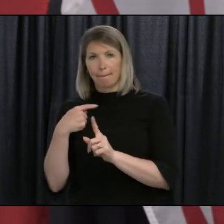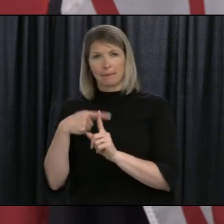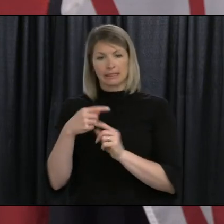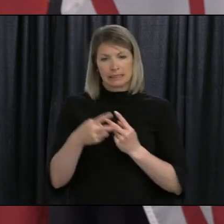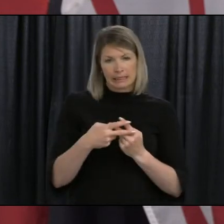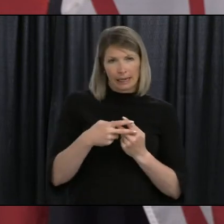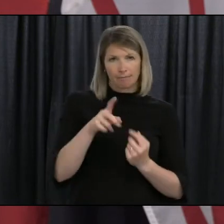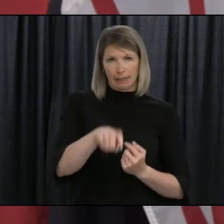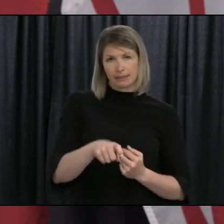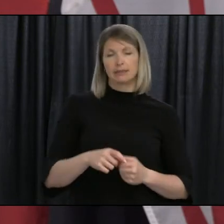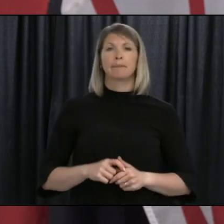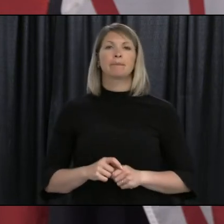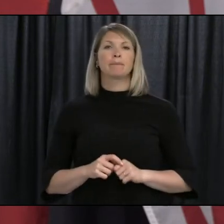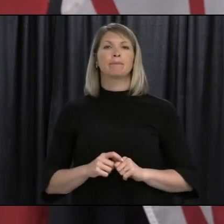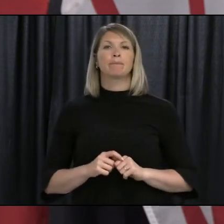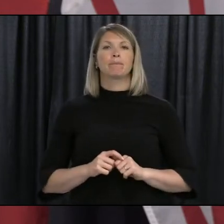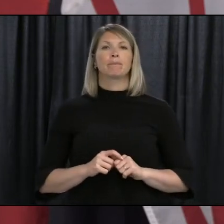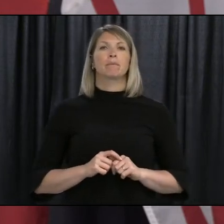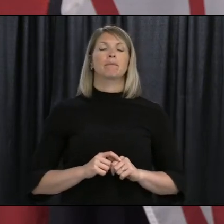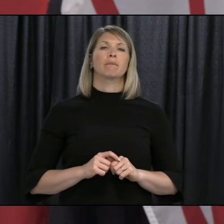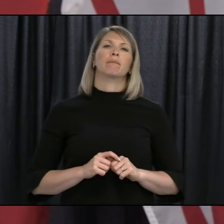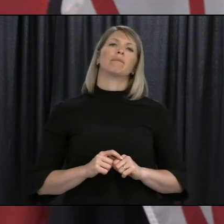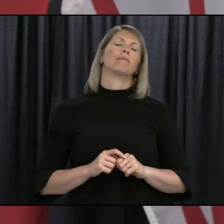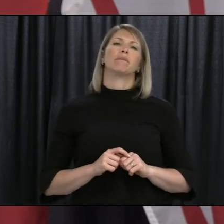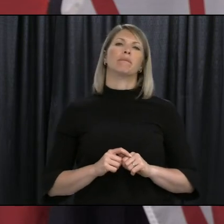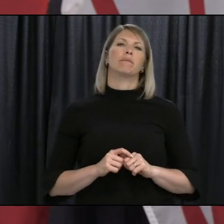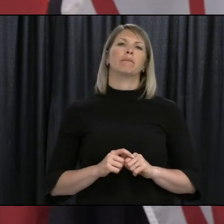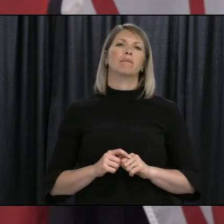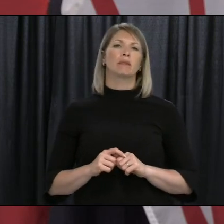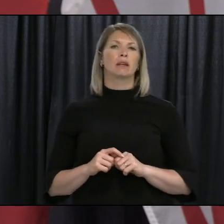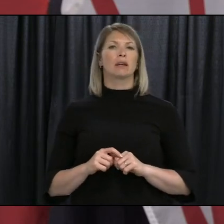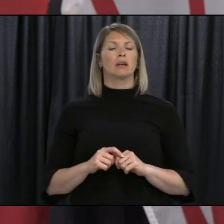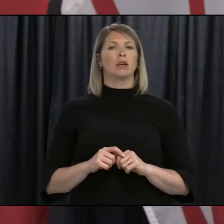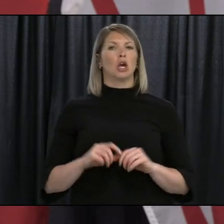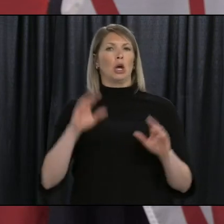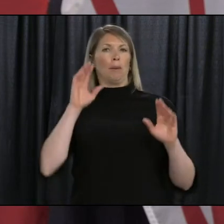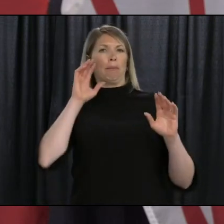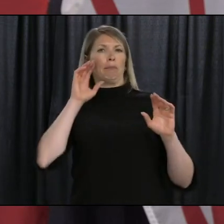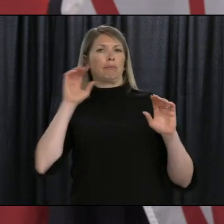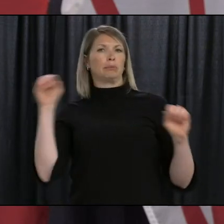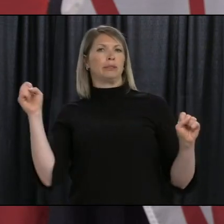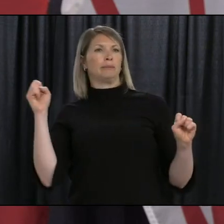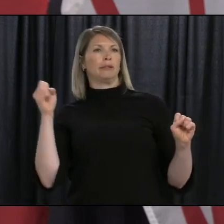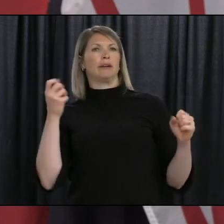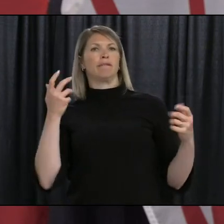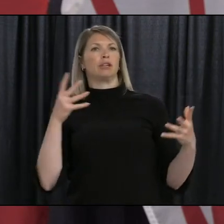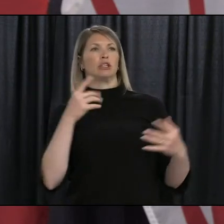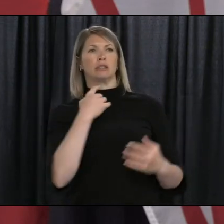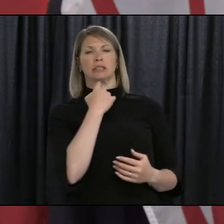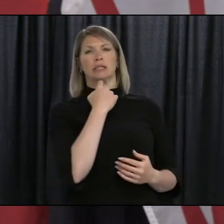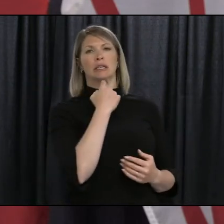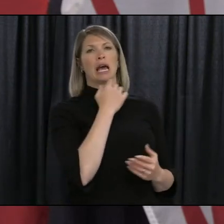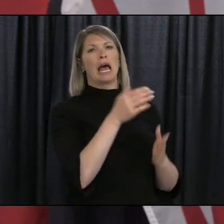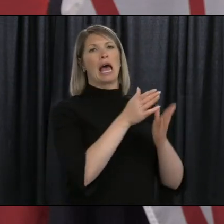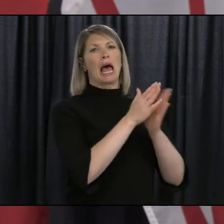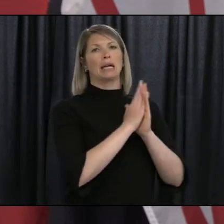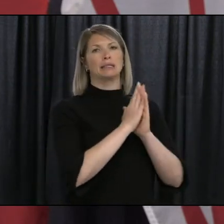Just a quick follow-up. The province had indicated in a letter to the Prime Minister, the Premier did, that it was having trouble borrowing back